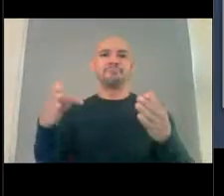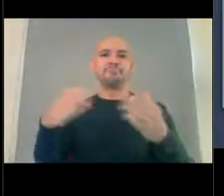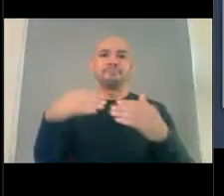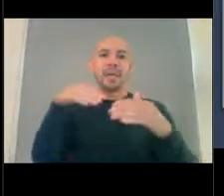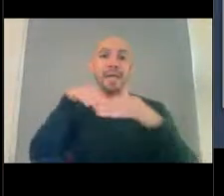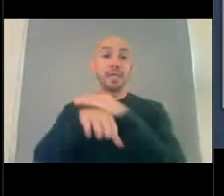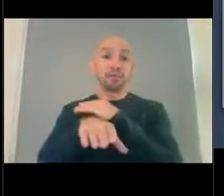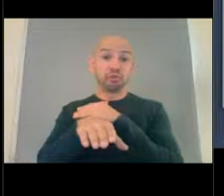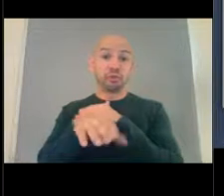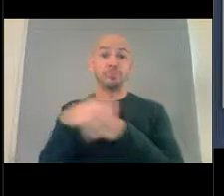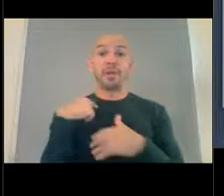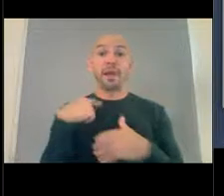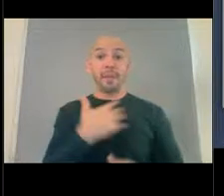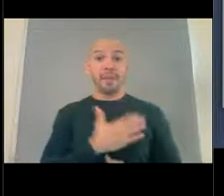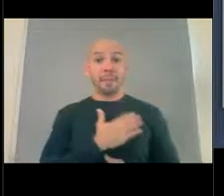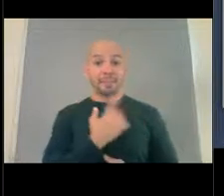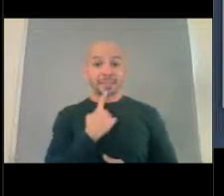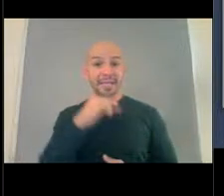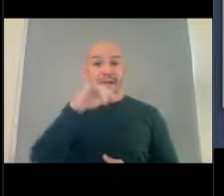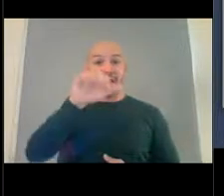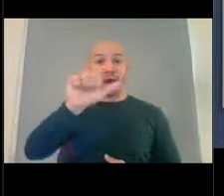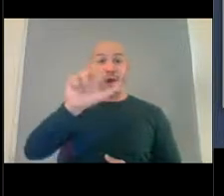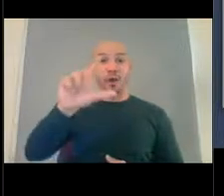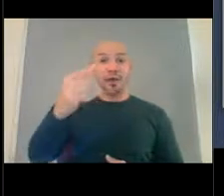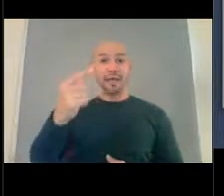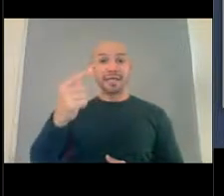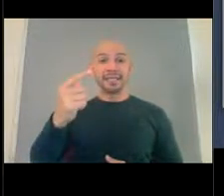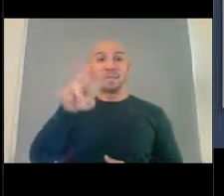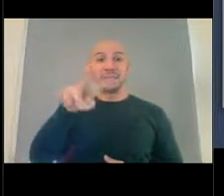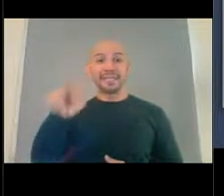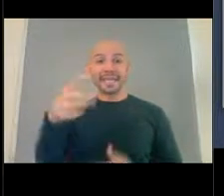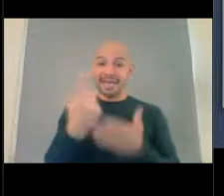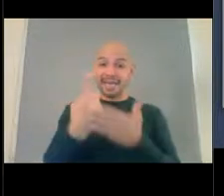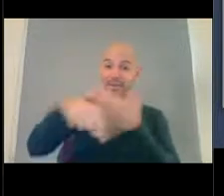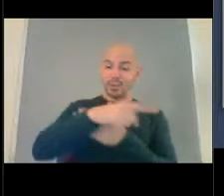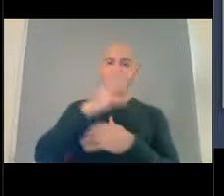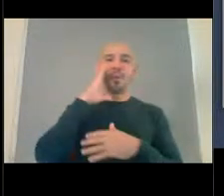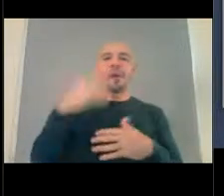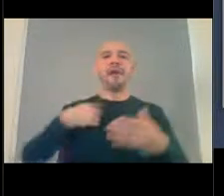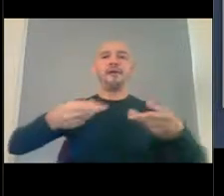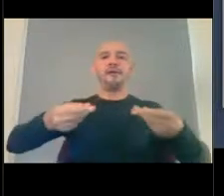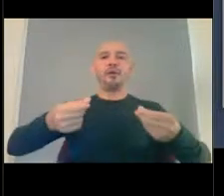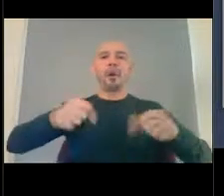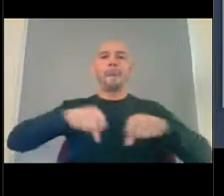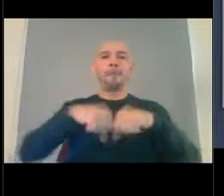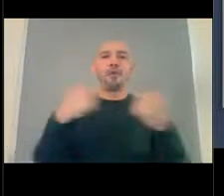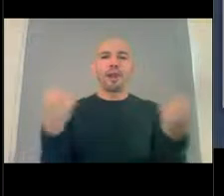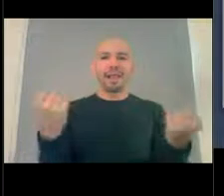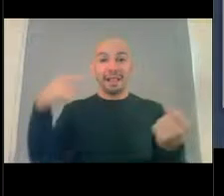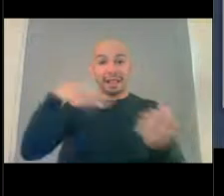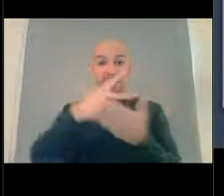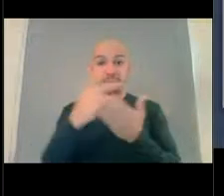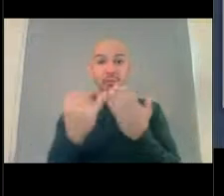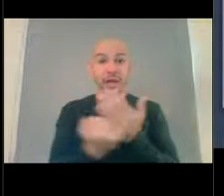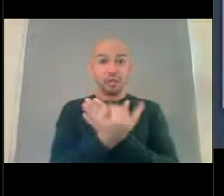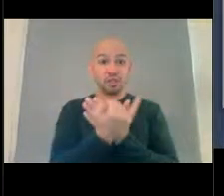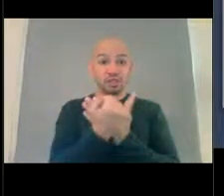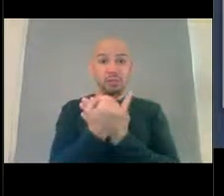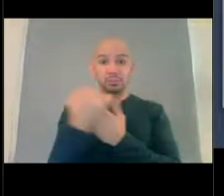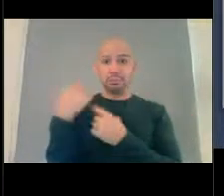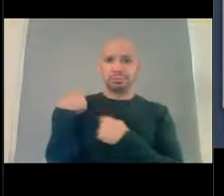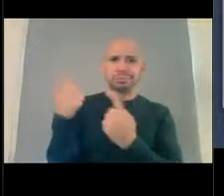that on august 22nd which is next week there will be a groundbreaking this project has been pregnant a